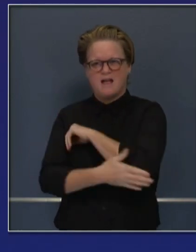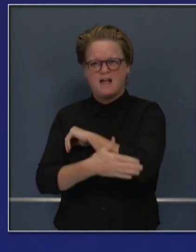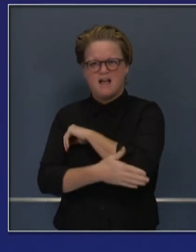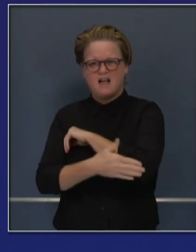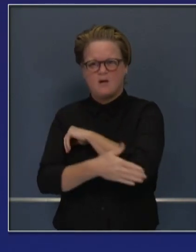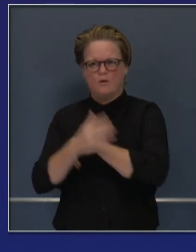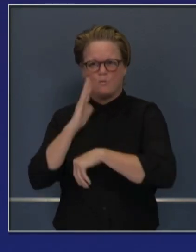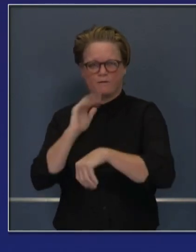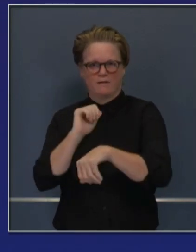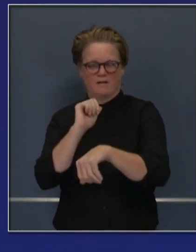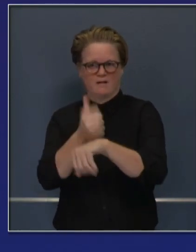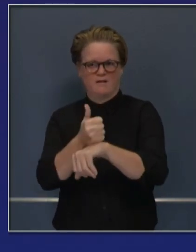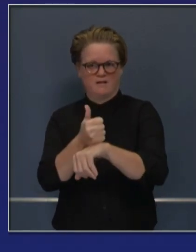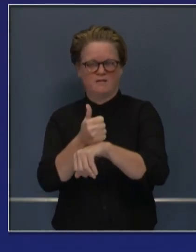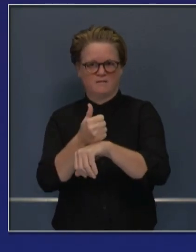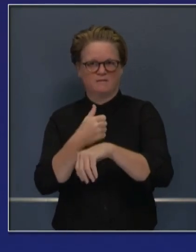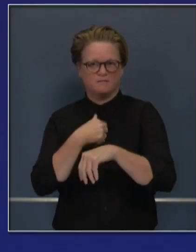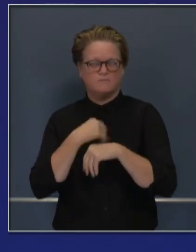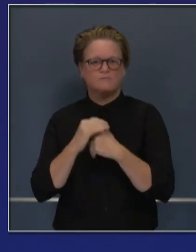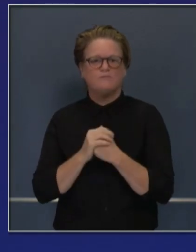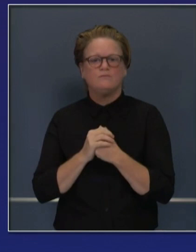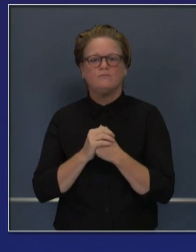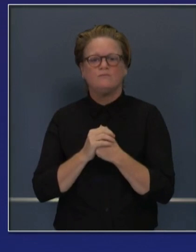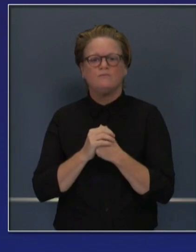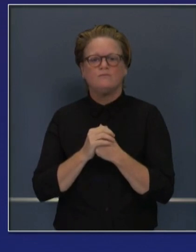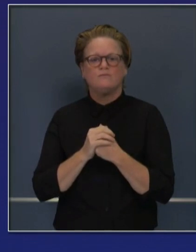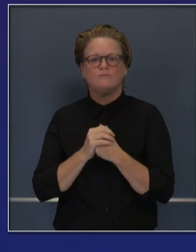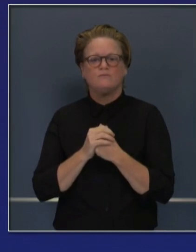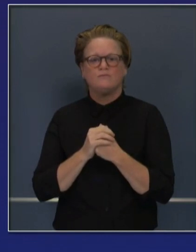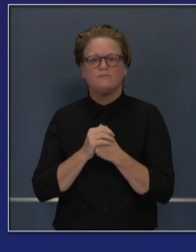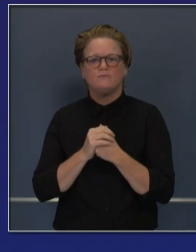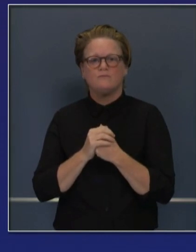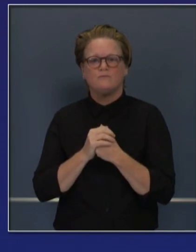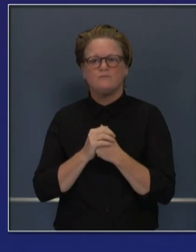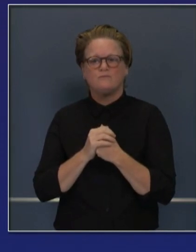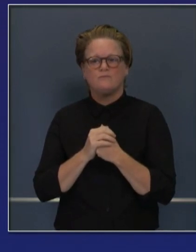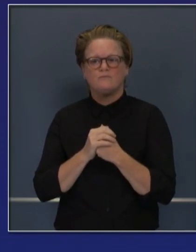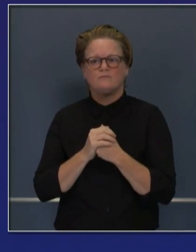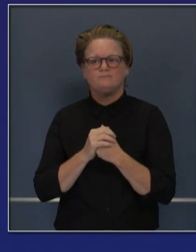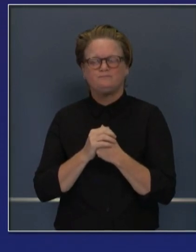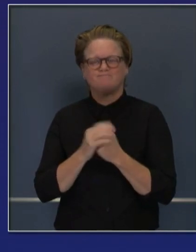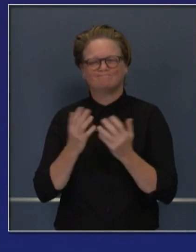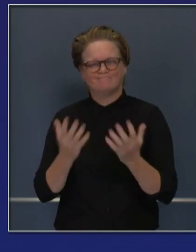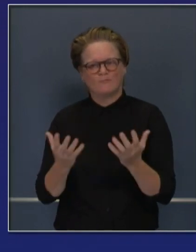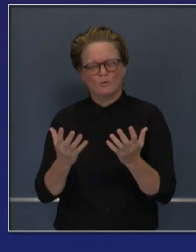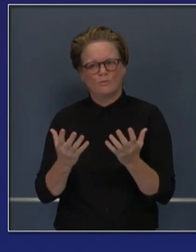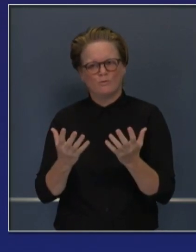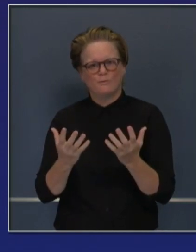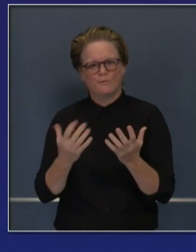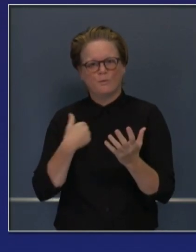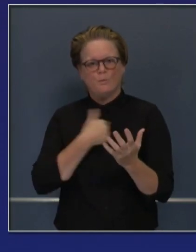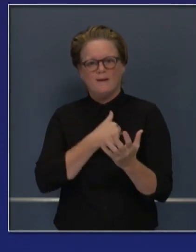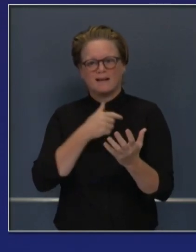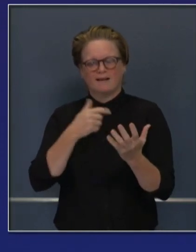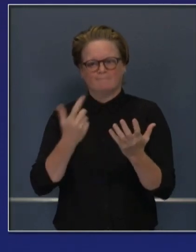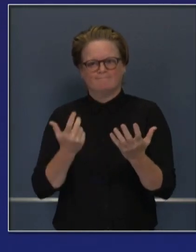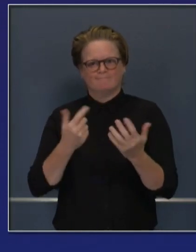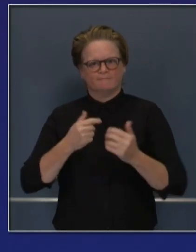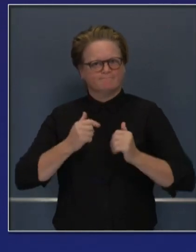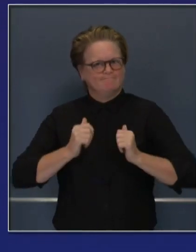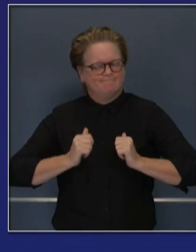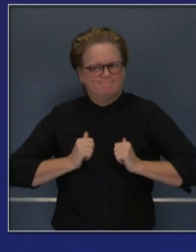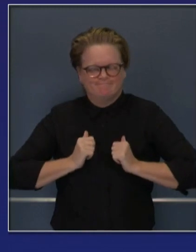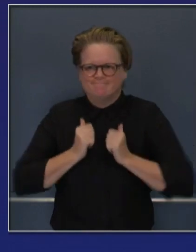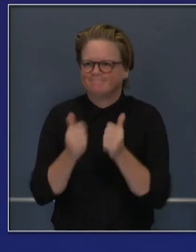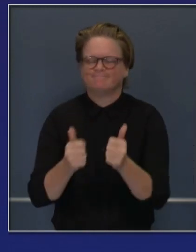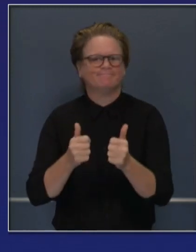week or so, we'll be leaning in a little bit more aggressively, specifically into Imperial County, but that's the inventory. That's